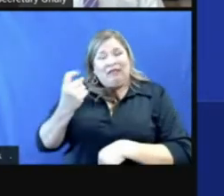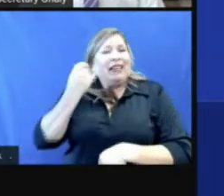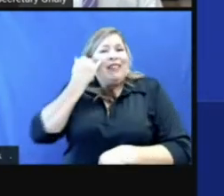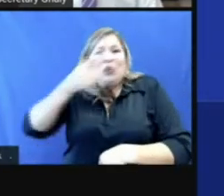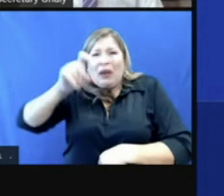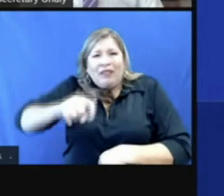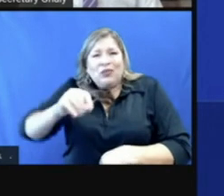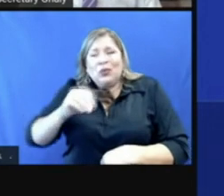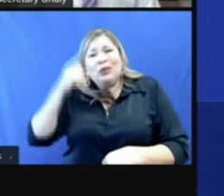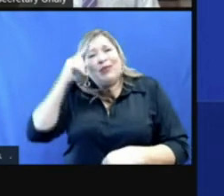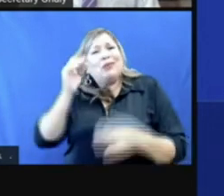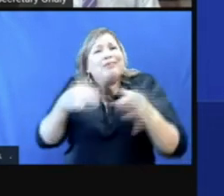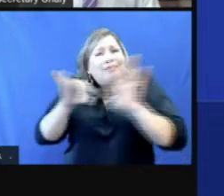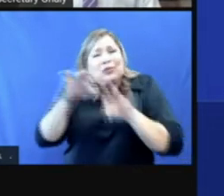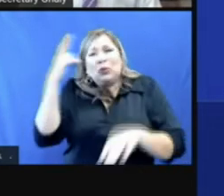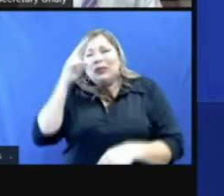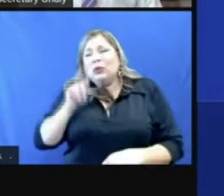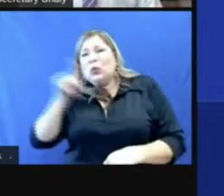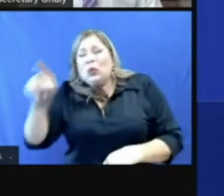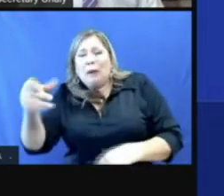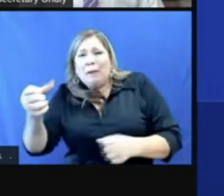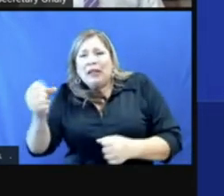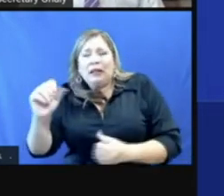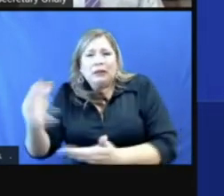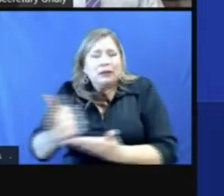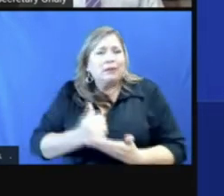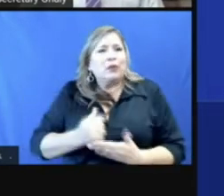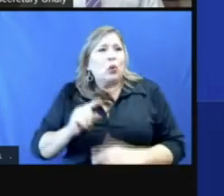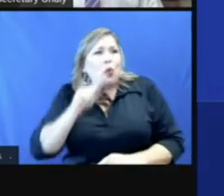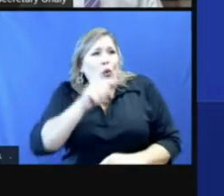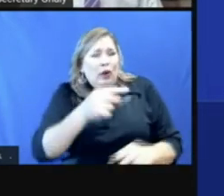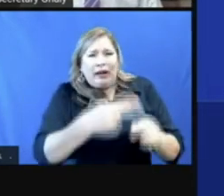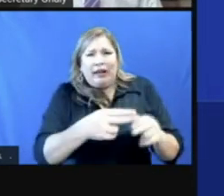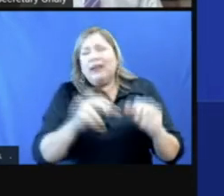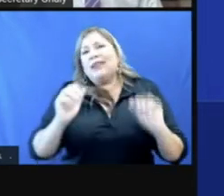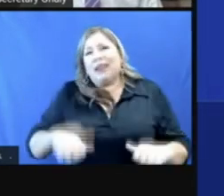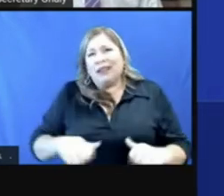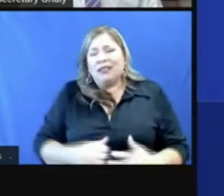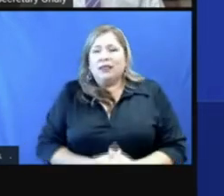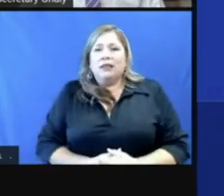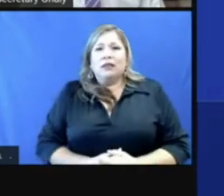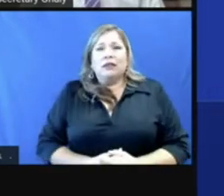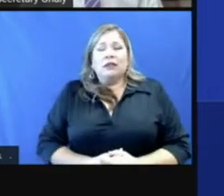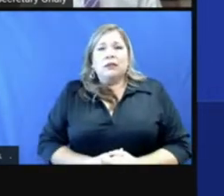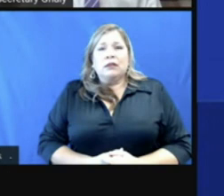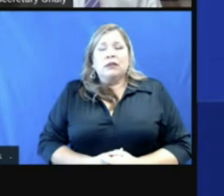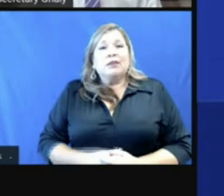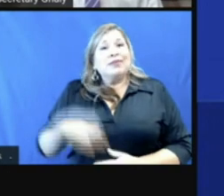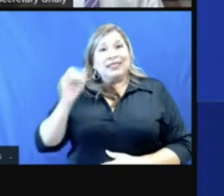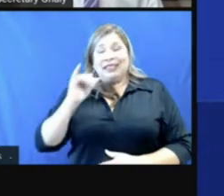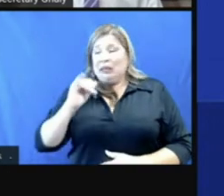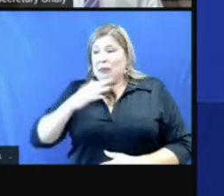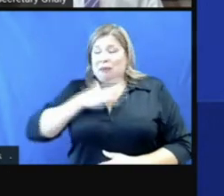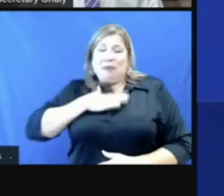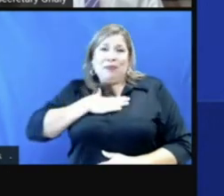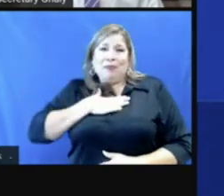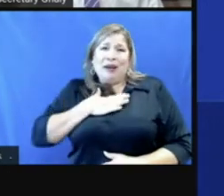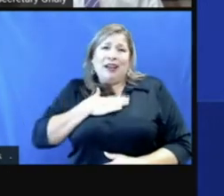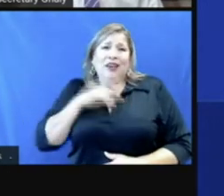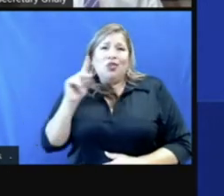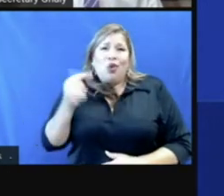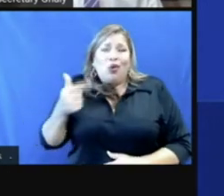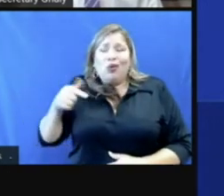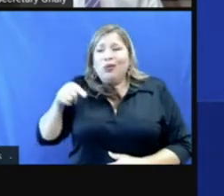open to pick up milk or eggs or whatever I need. My dog doesn't walk very well, hard to get around the block,